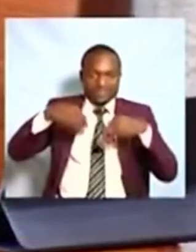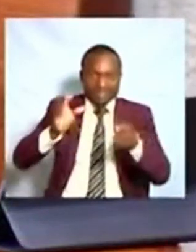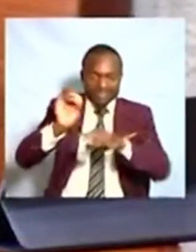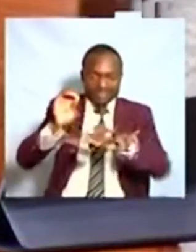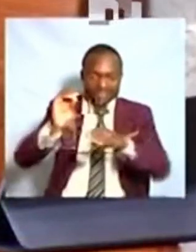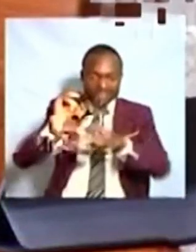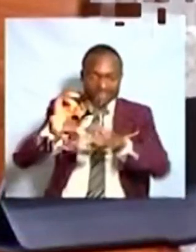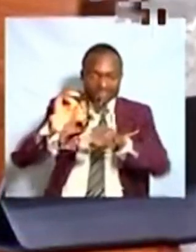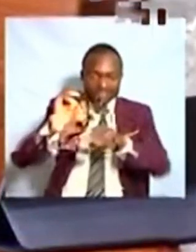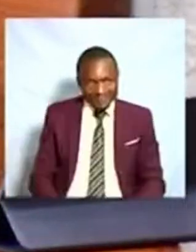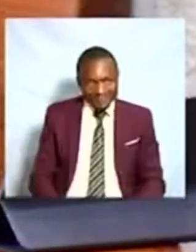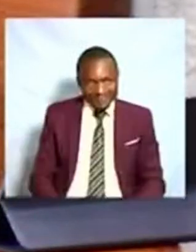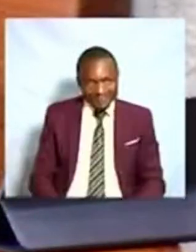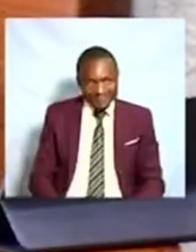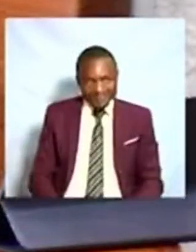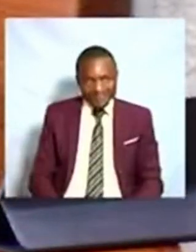opportunity.